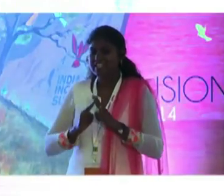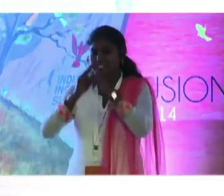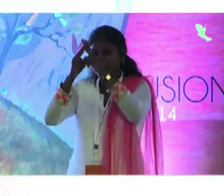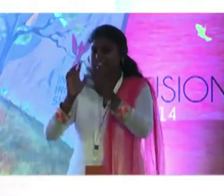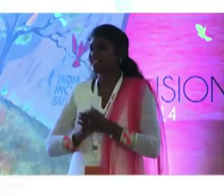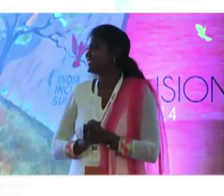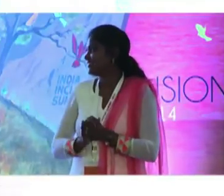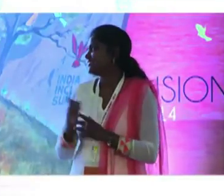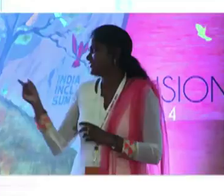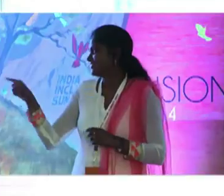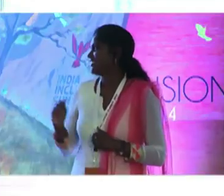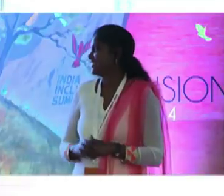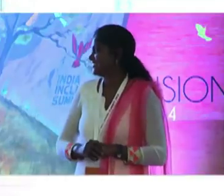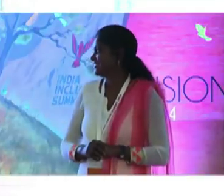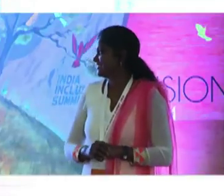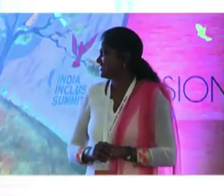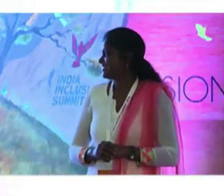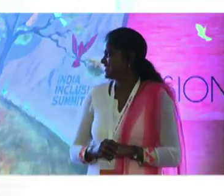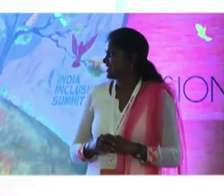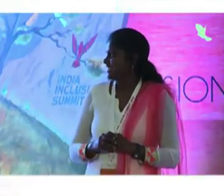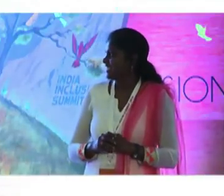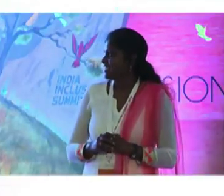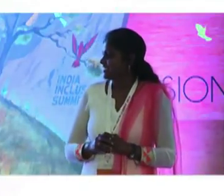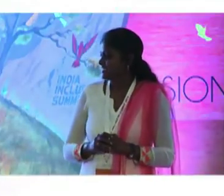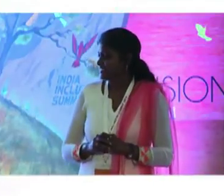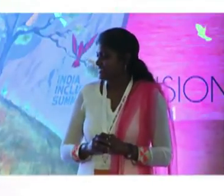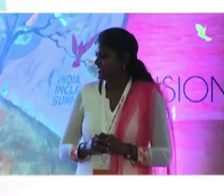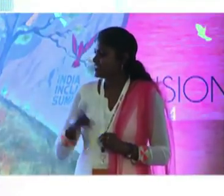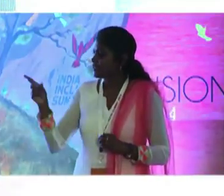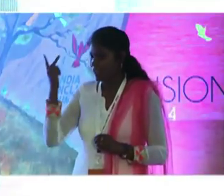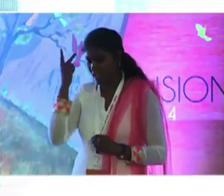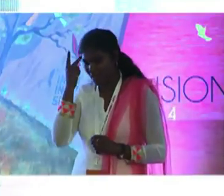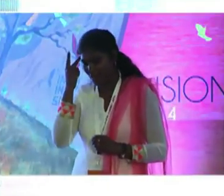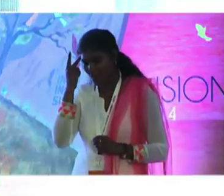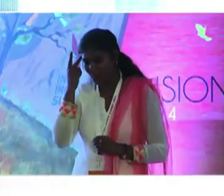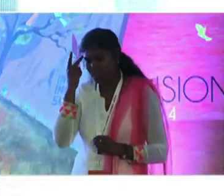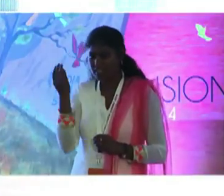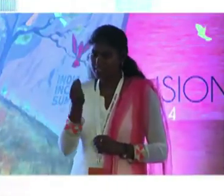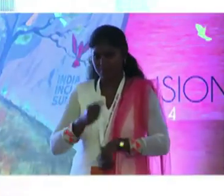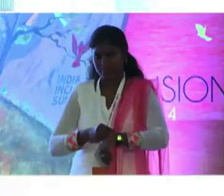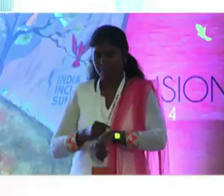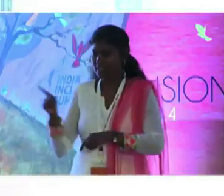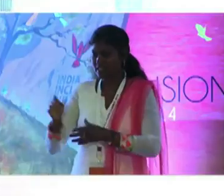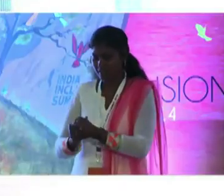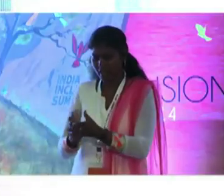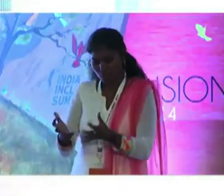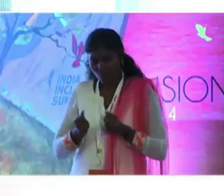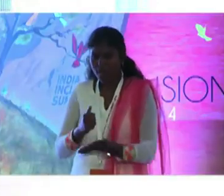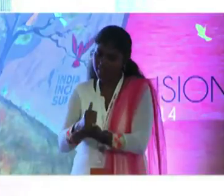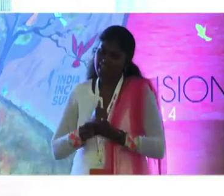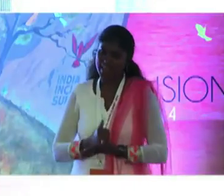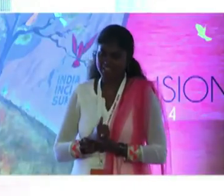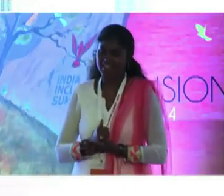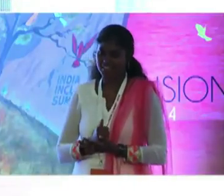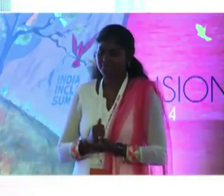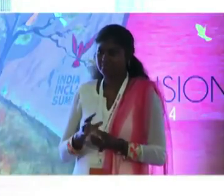I don't know why I did so. At the point in time, I only knew that my friend needed my help. I had no clue how big a difference